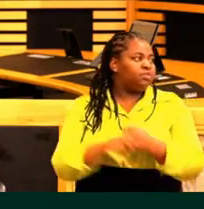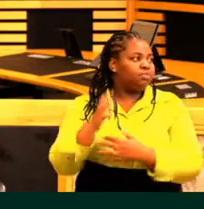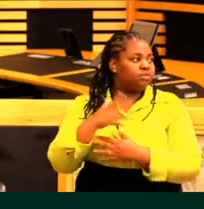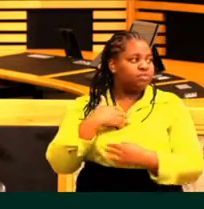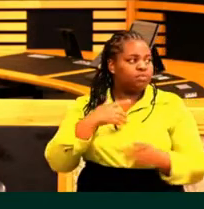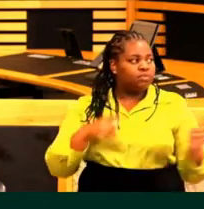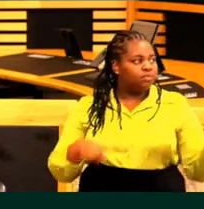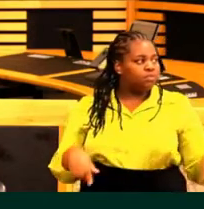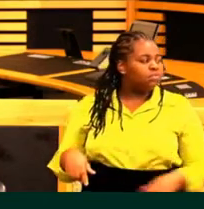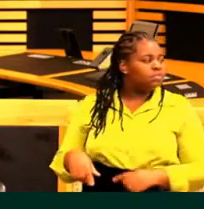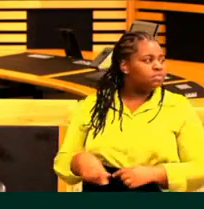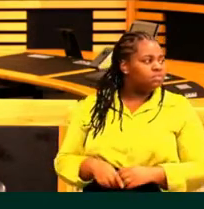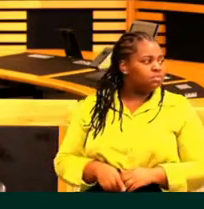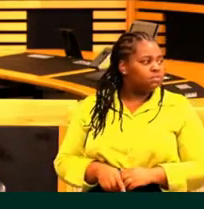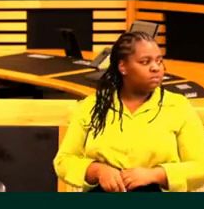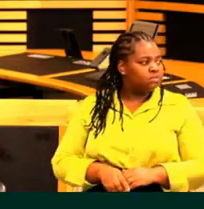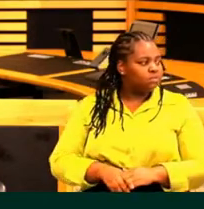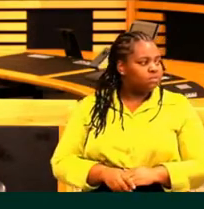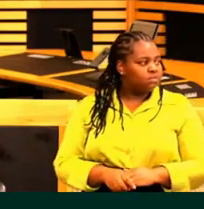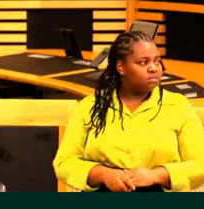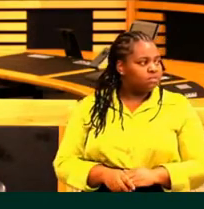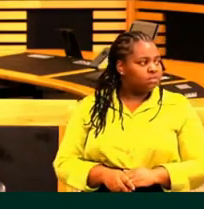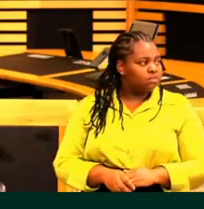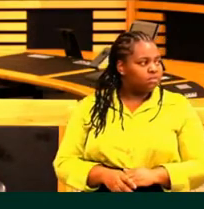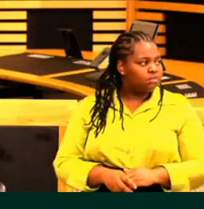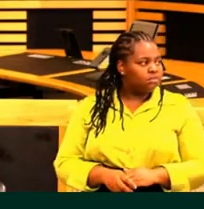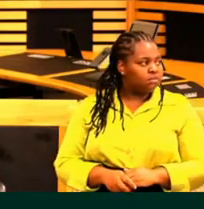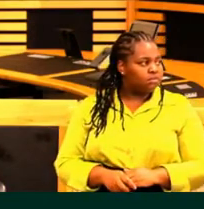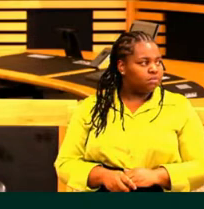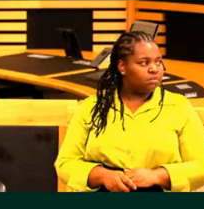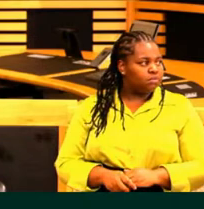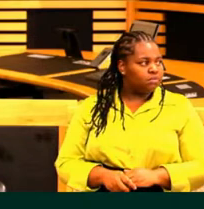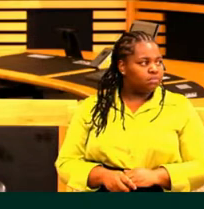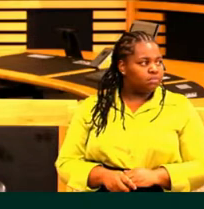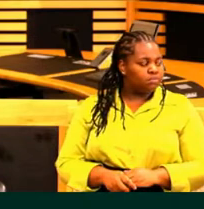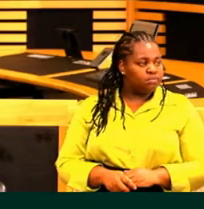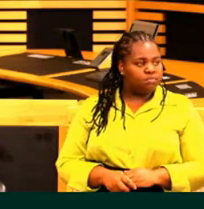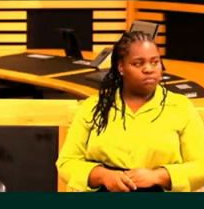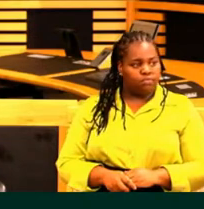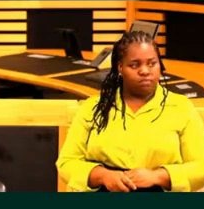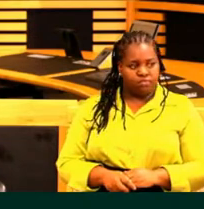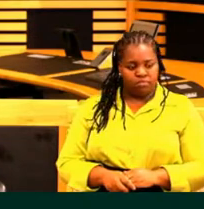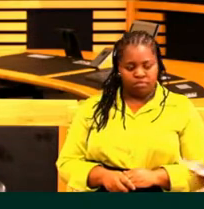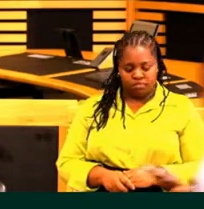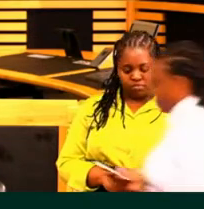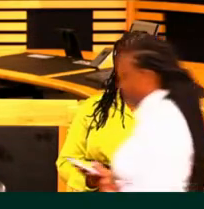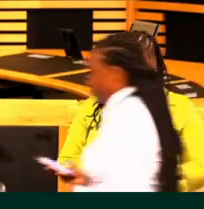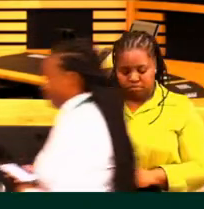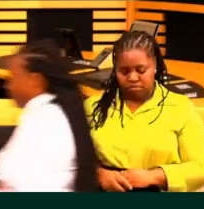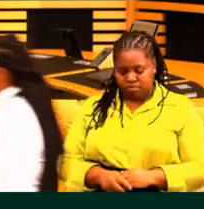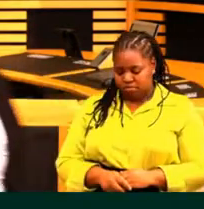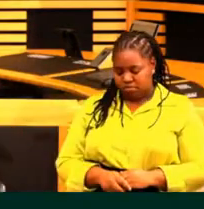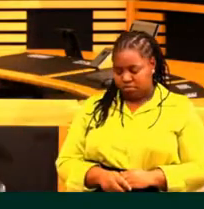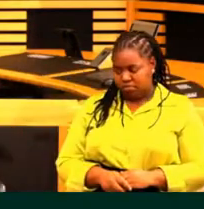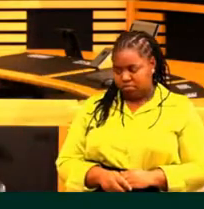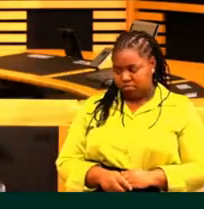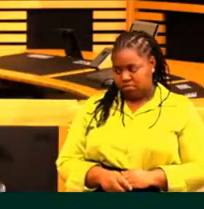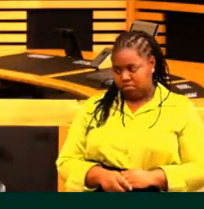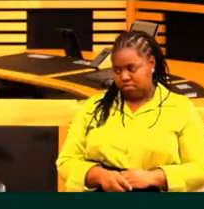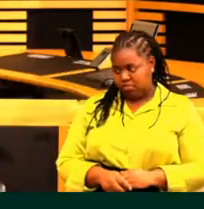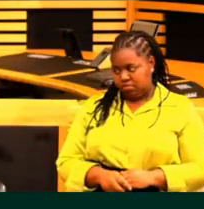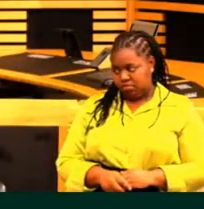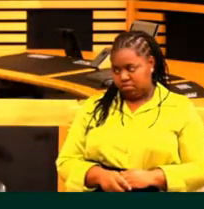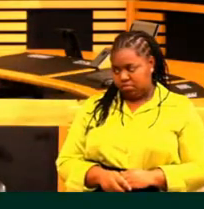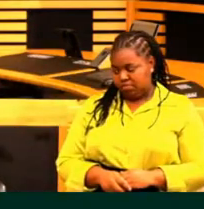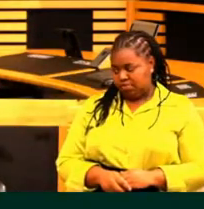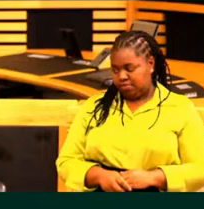for the first one is Honorable then the last speaker will be sander honorable sander